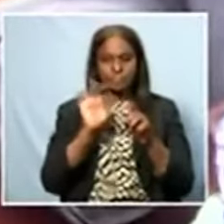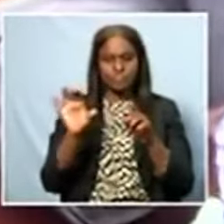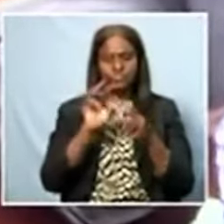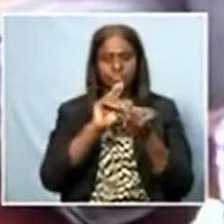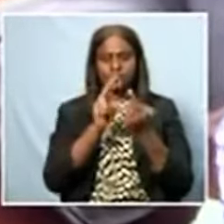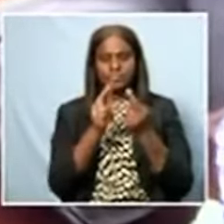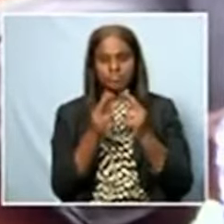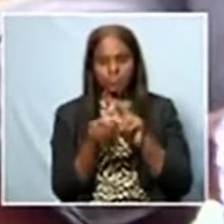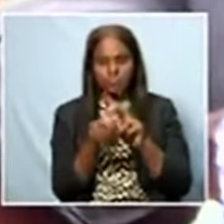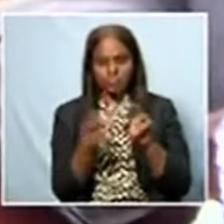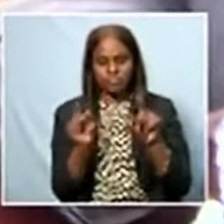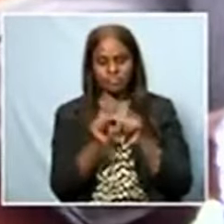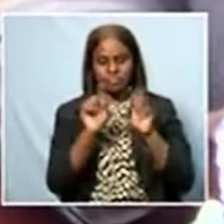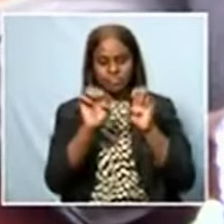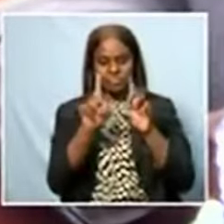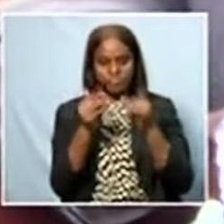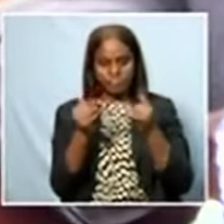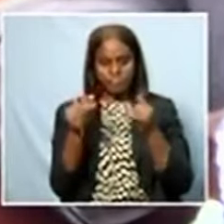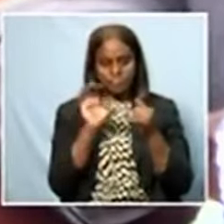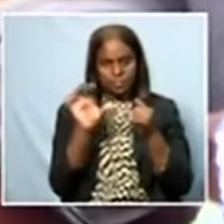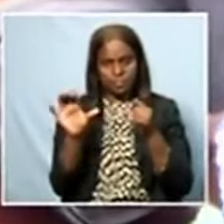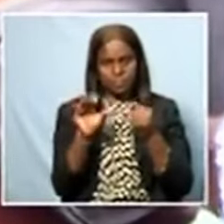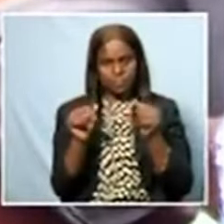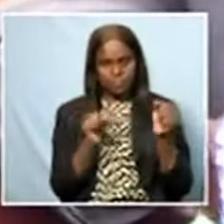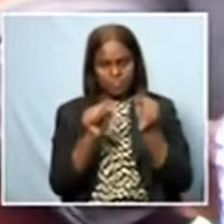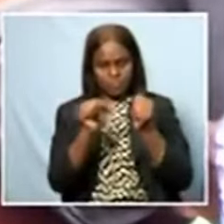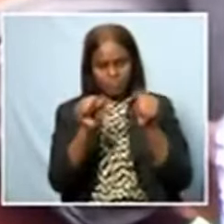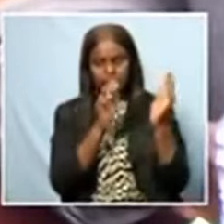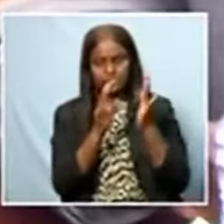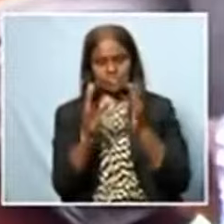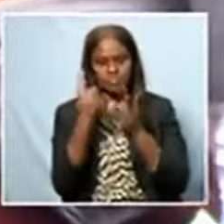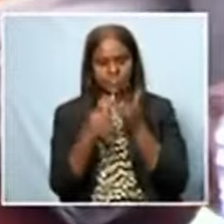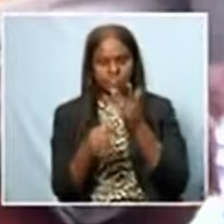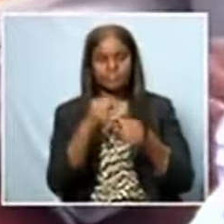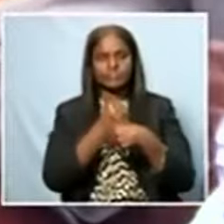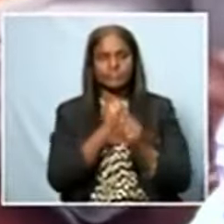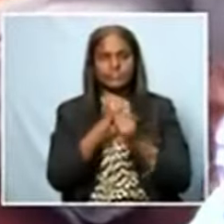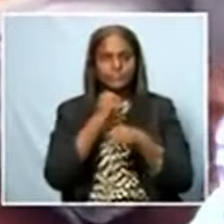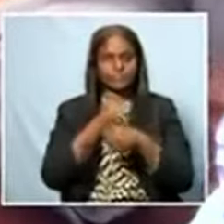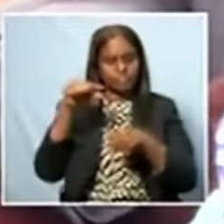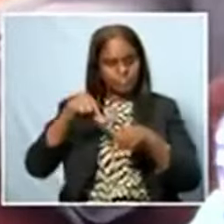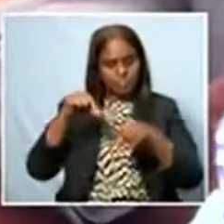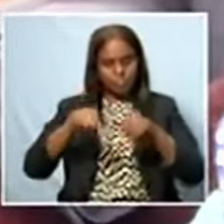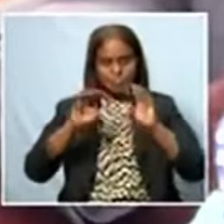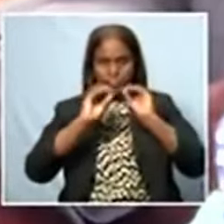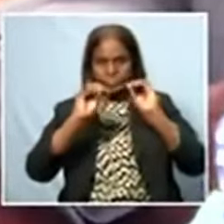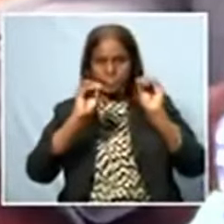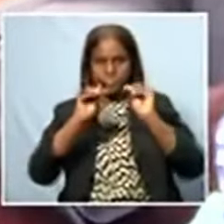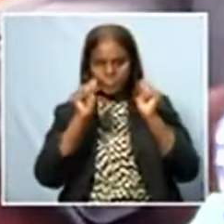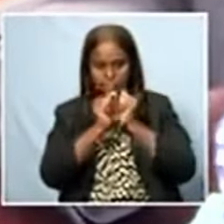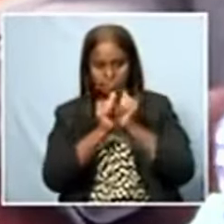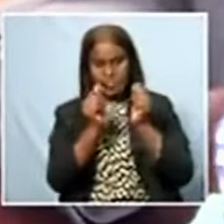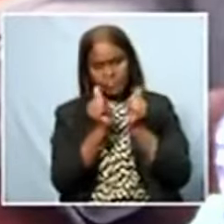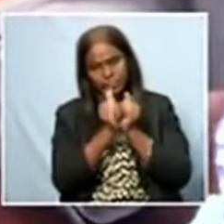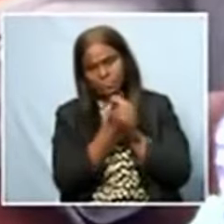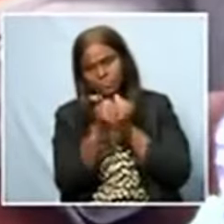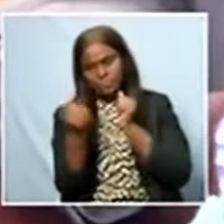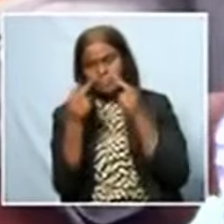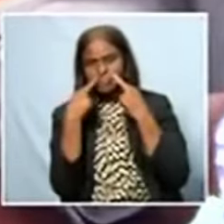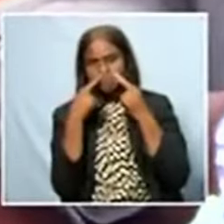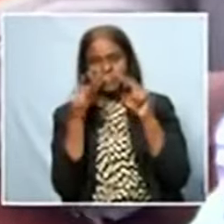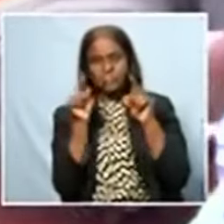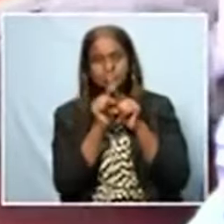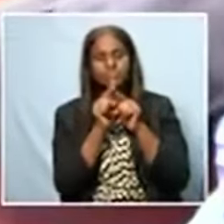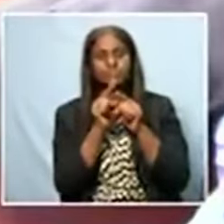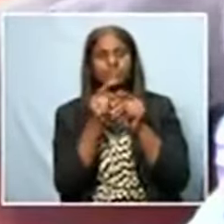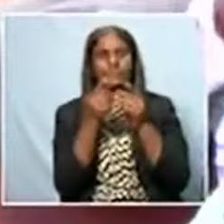reforms, education sector strategic plan that reinforces quality teaching and learning outcomes, and